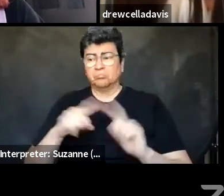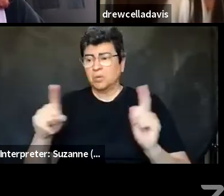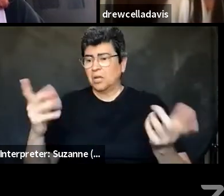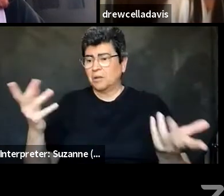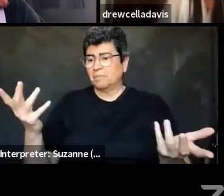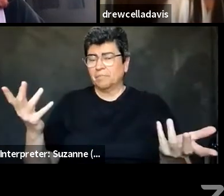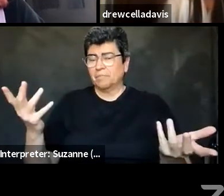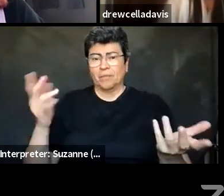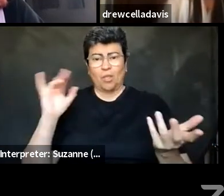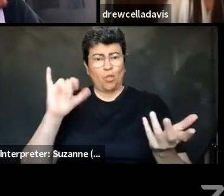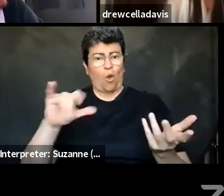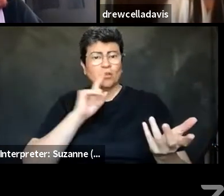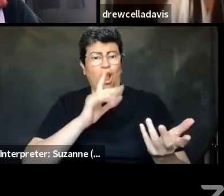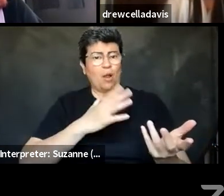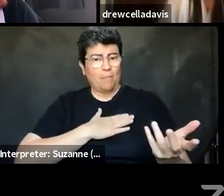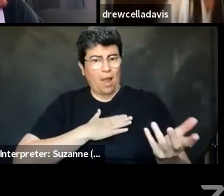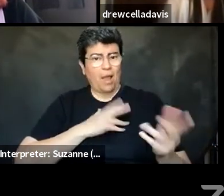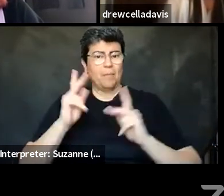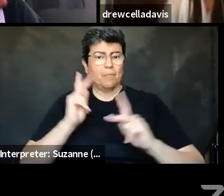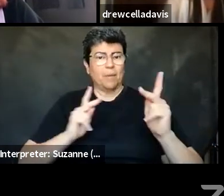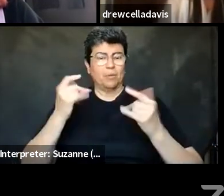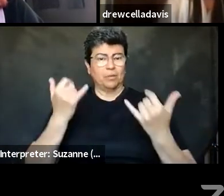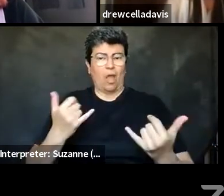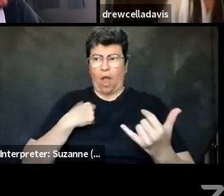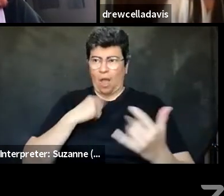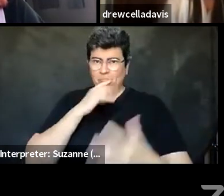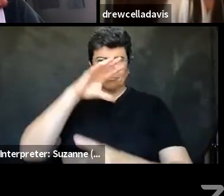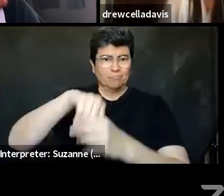these are my people now. I'm one of them.